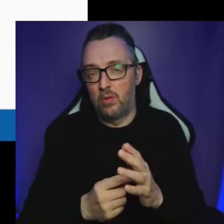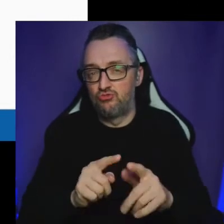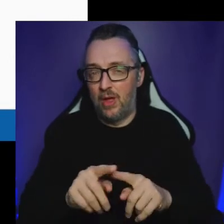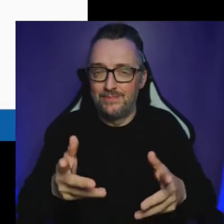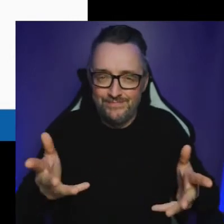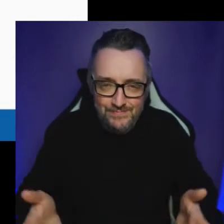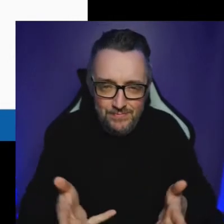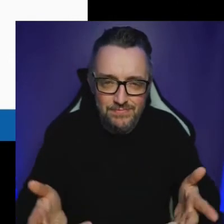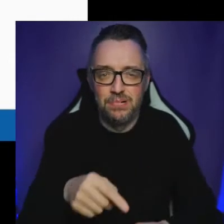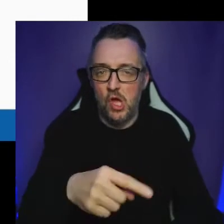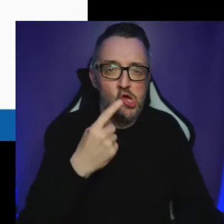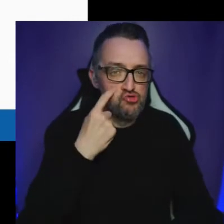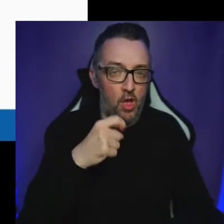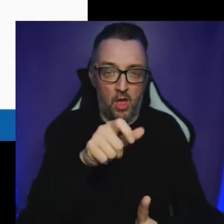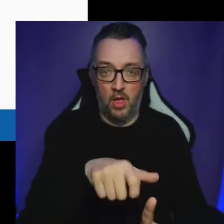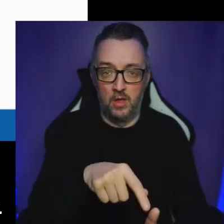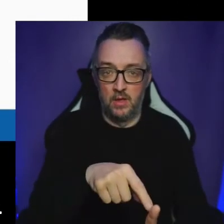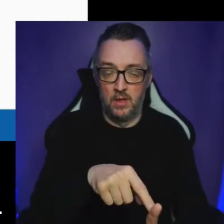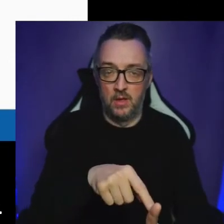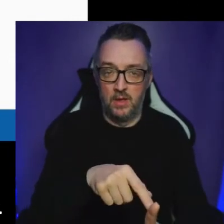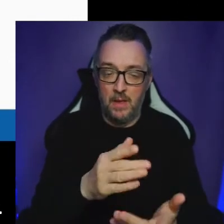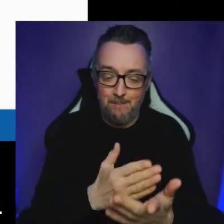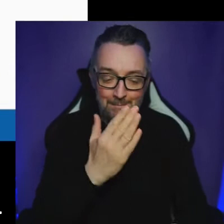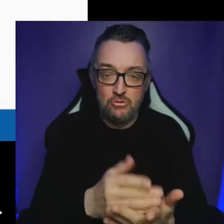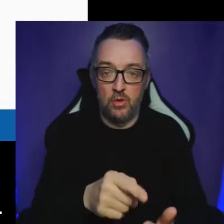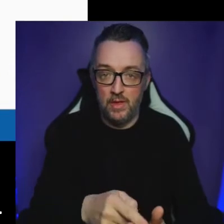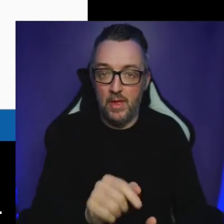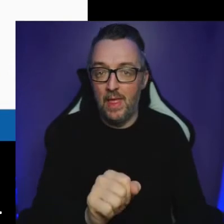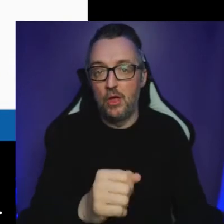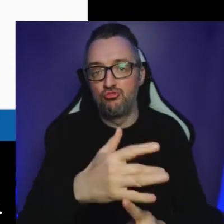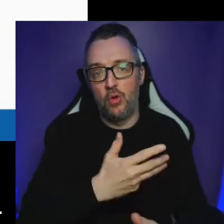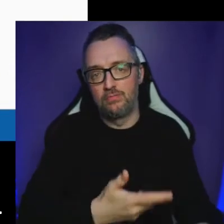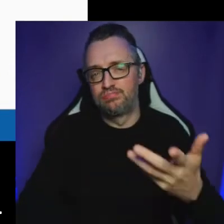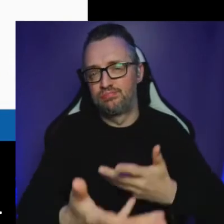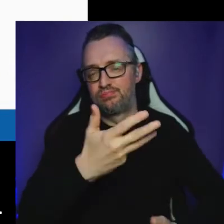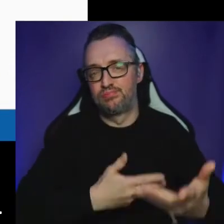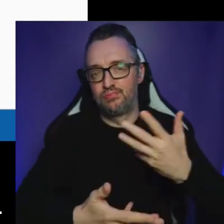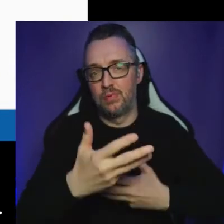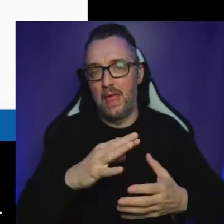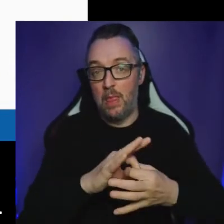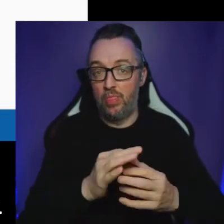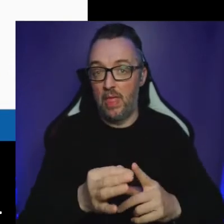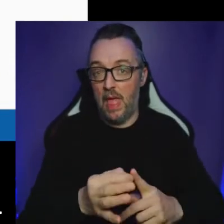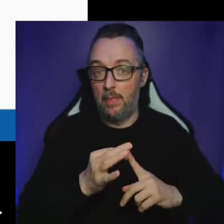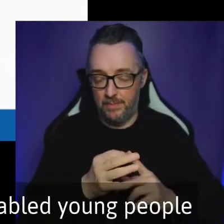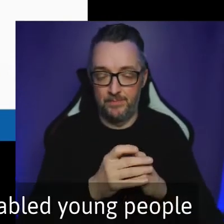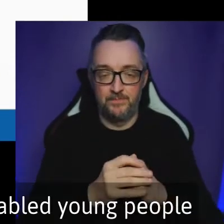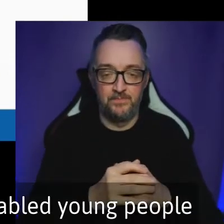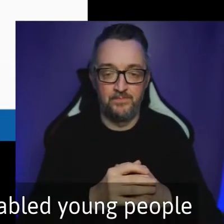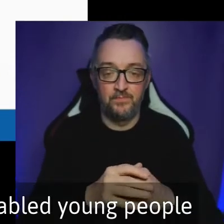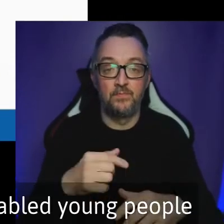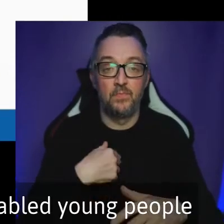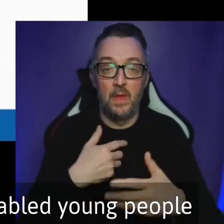them to ensure that they were telling their story as part of the application. So we